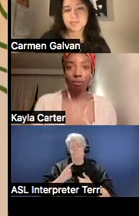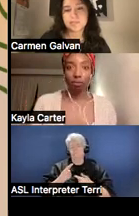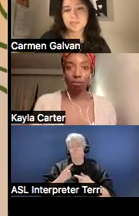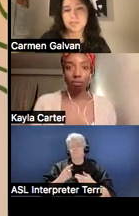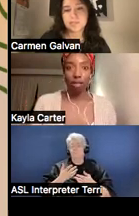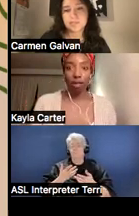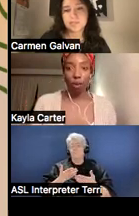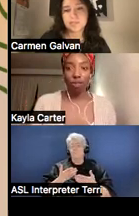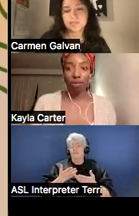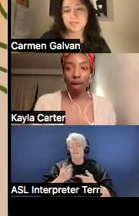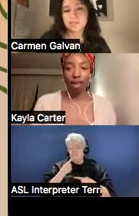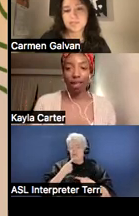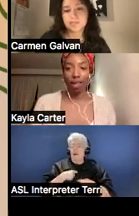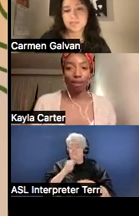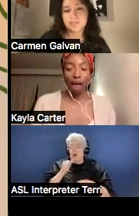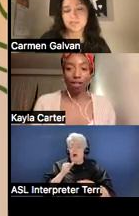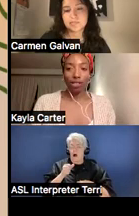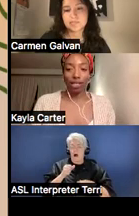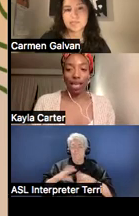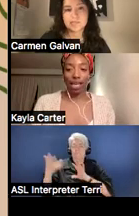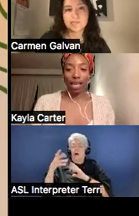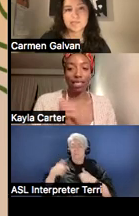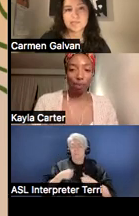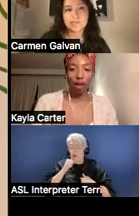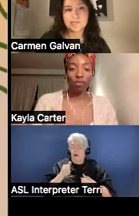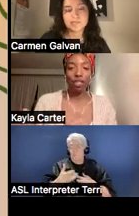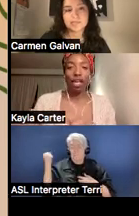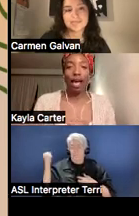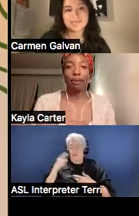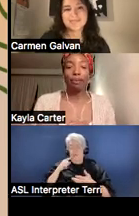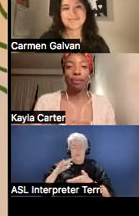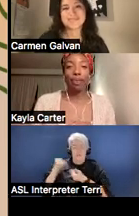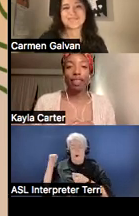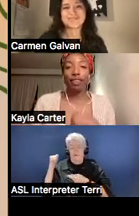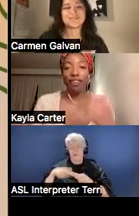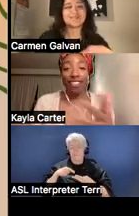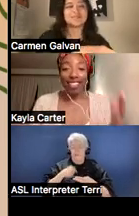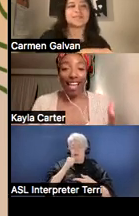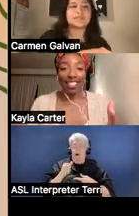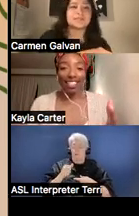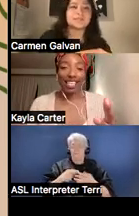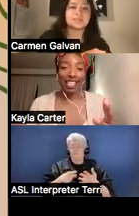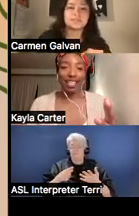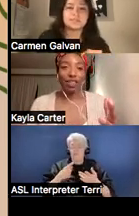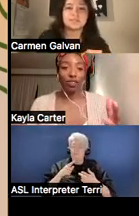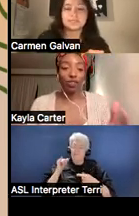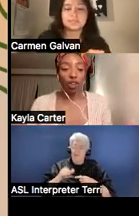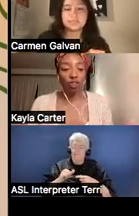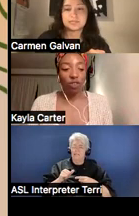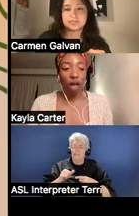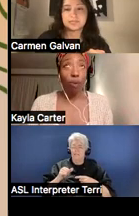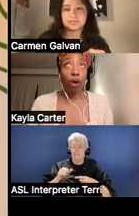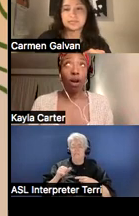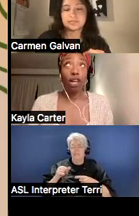I'm not messing up with this money, and I'm not just going to take it and dip off. The fact that that's the sort